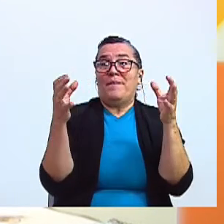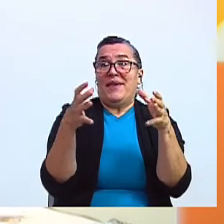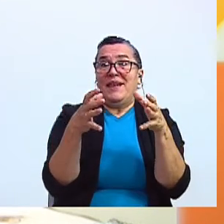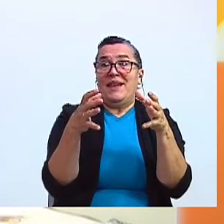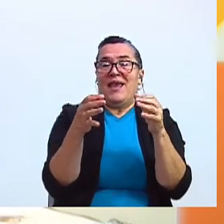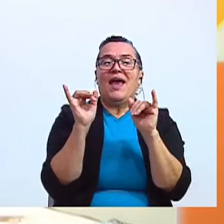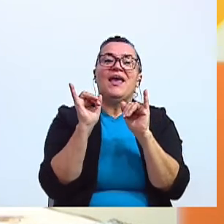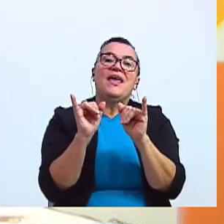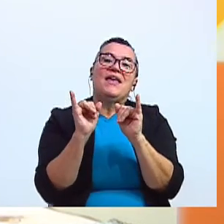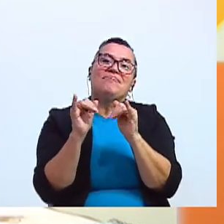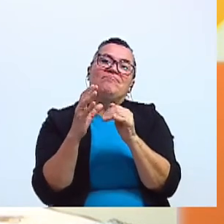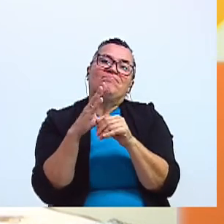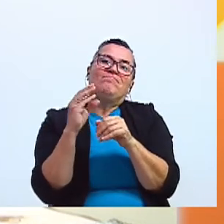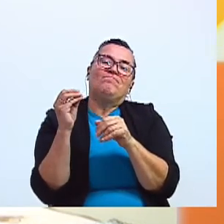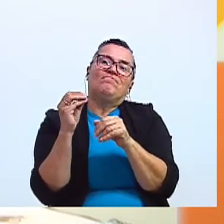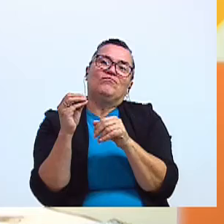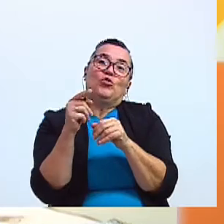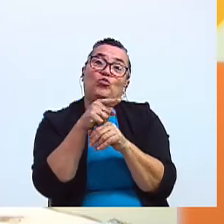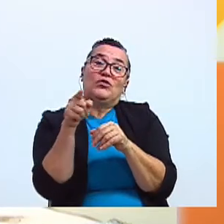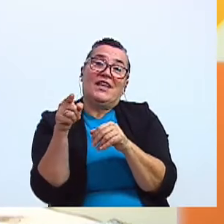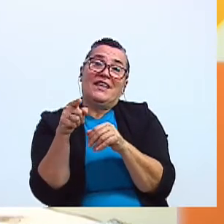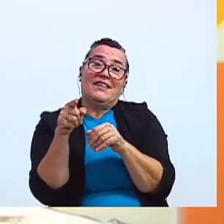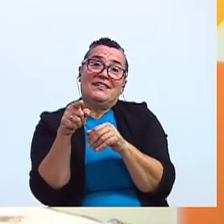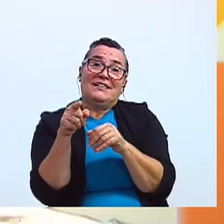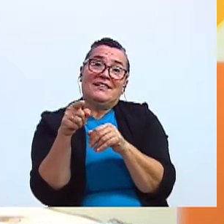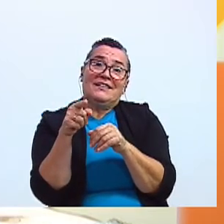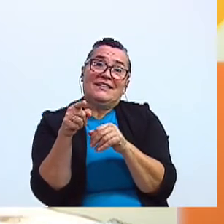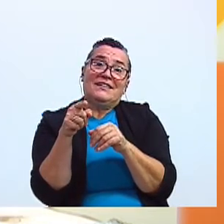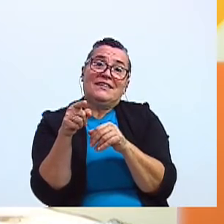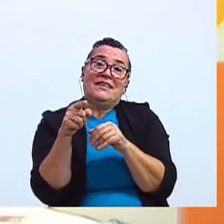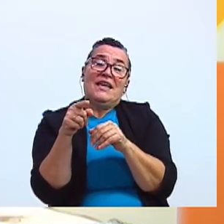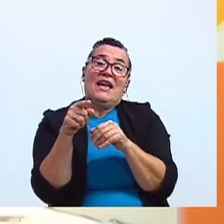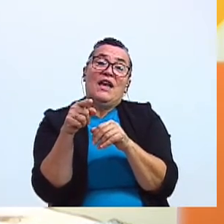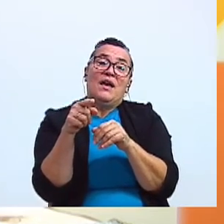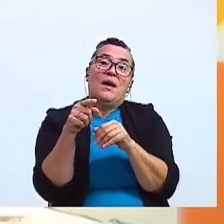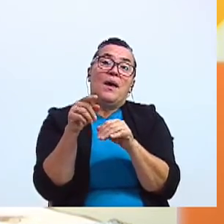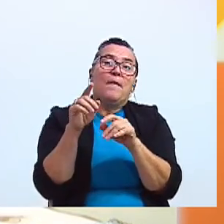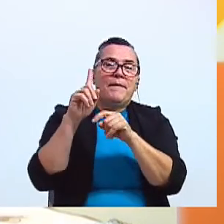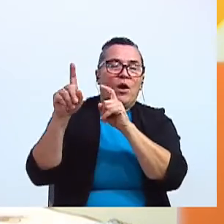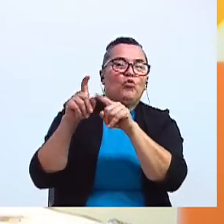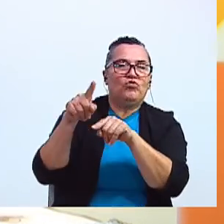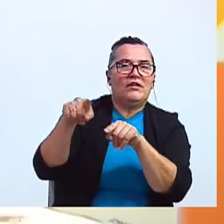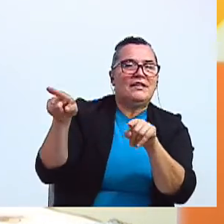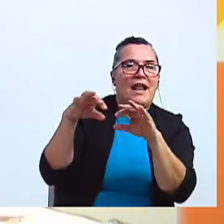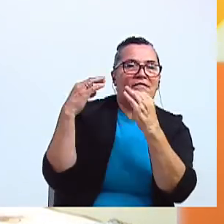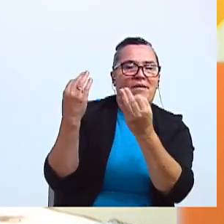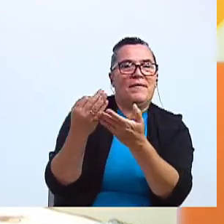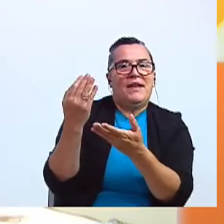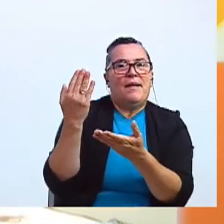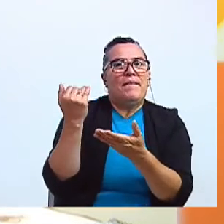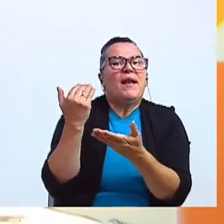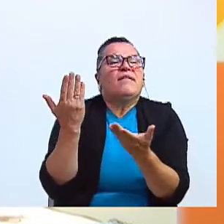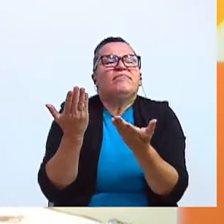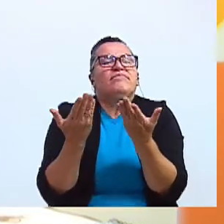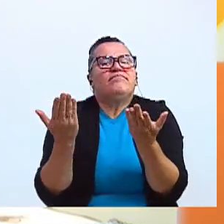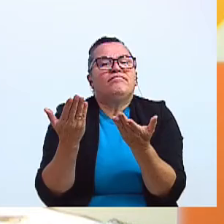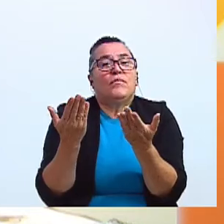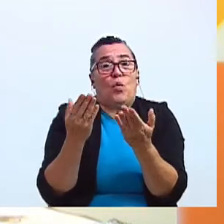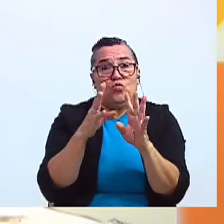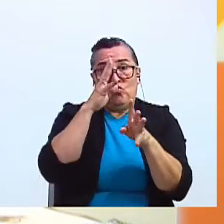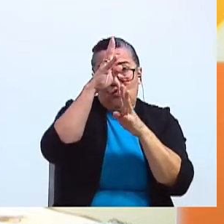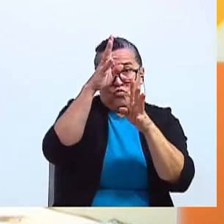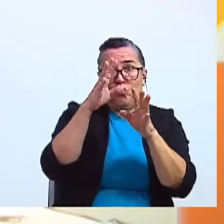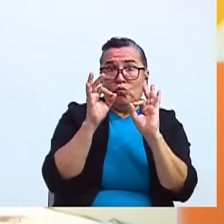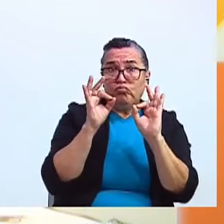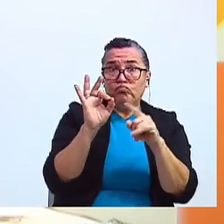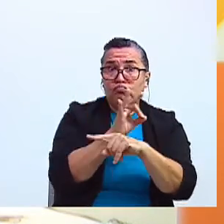going to ask them to go, and you are going to allow them to ask you some questions in order to know how well your invention is